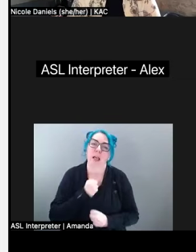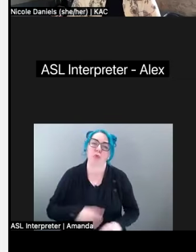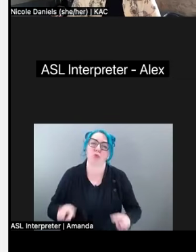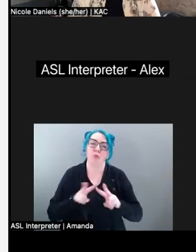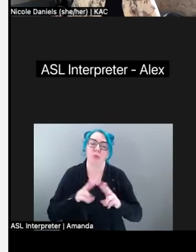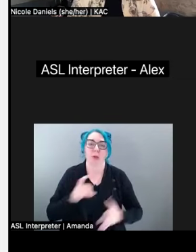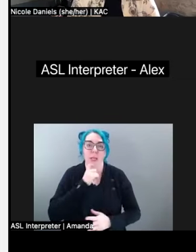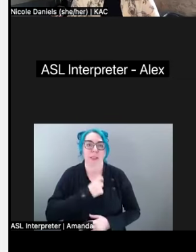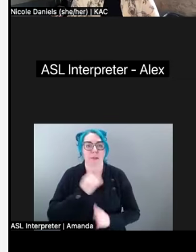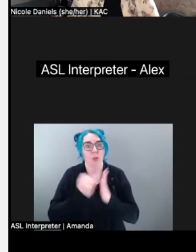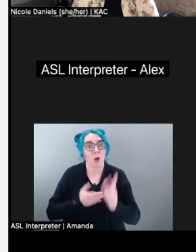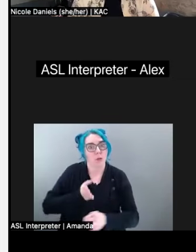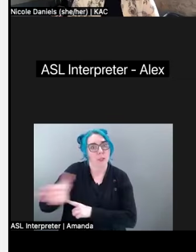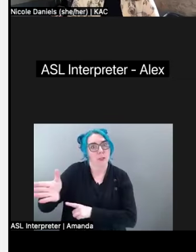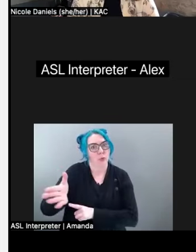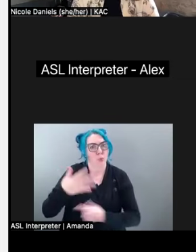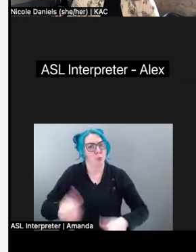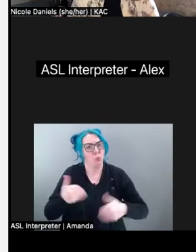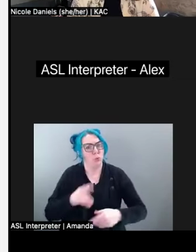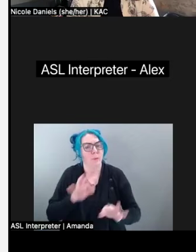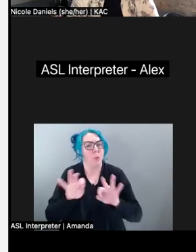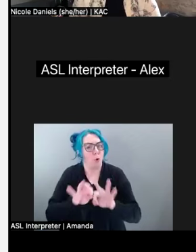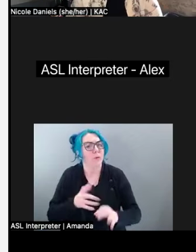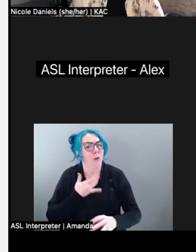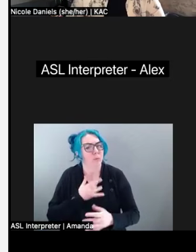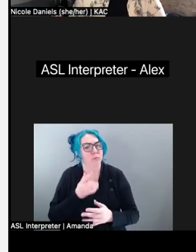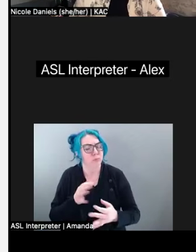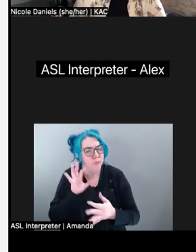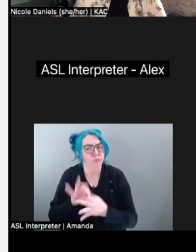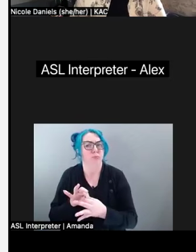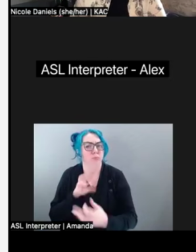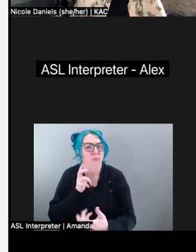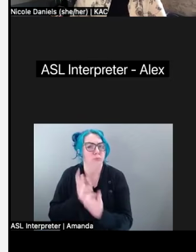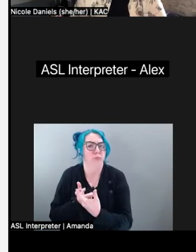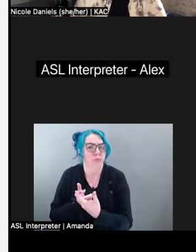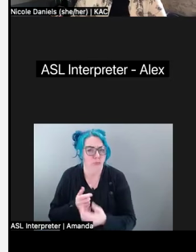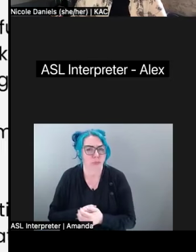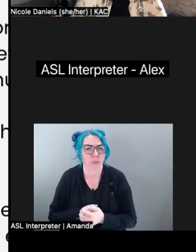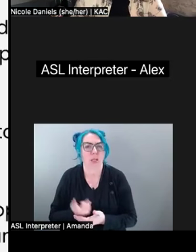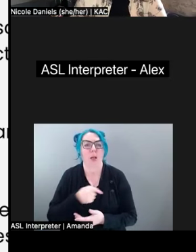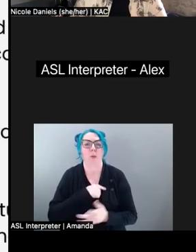sector. And we want to see that there are clear commitments to equity in your vision, mission, and values.